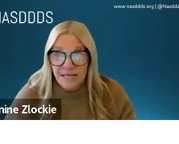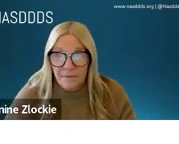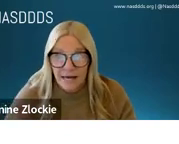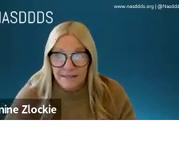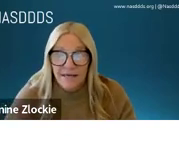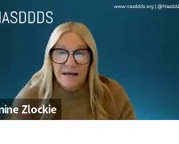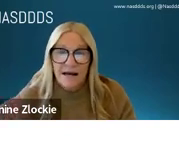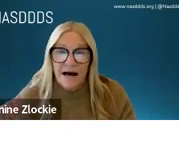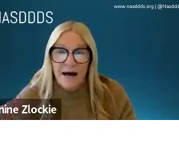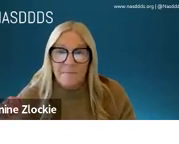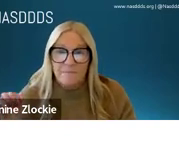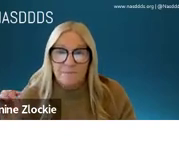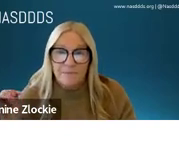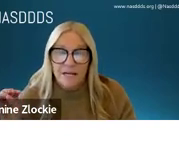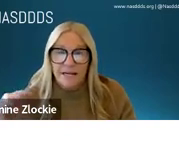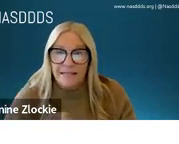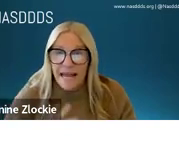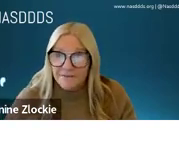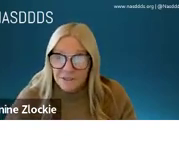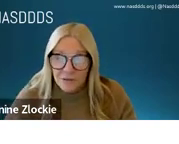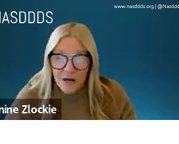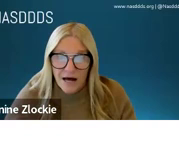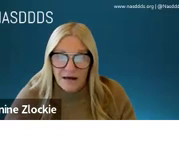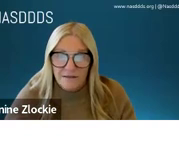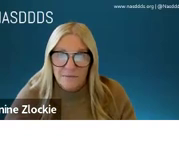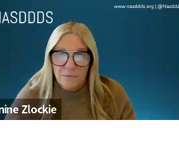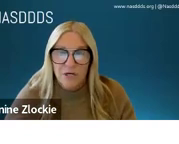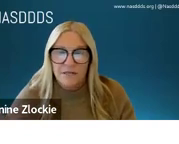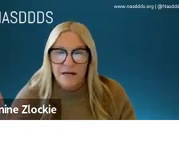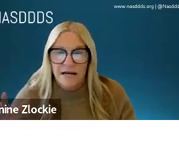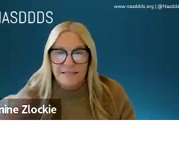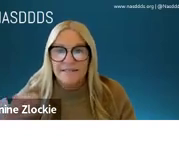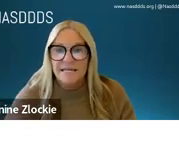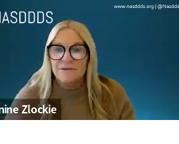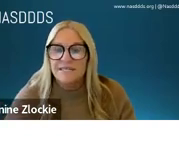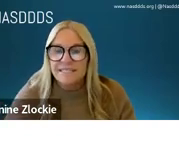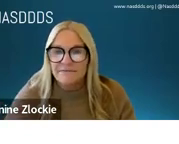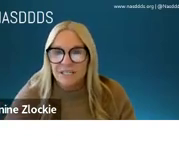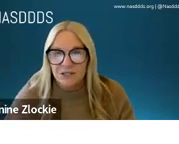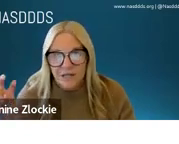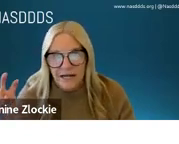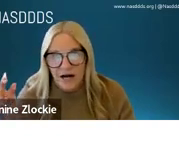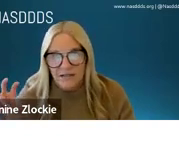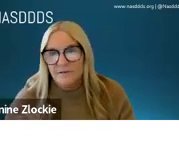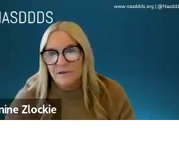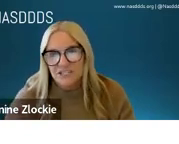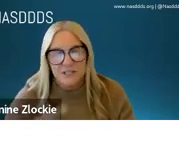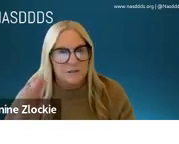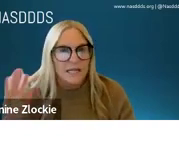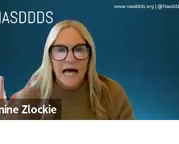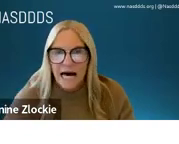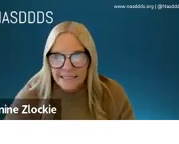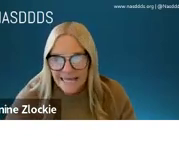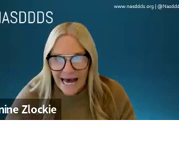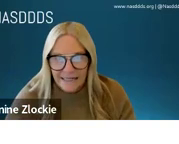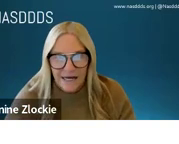go to CMS. They have to send in 372, they call it, submissions.